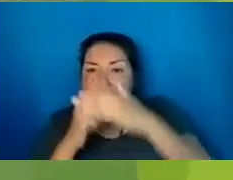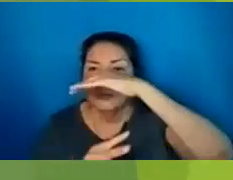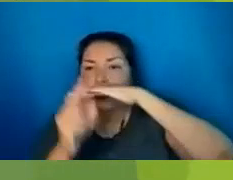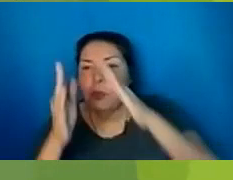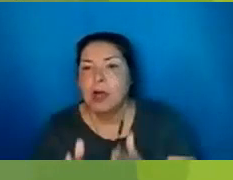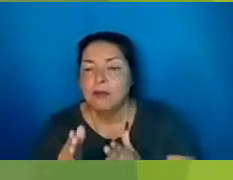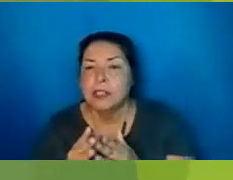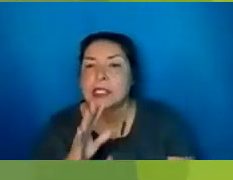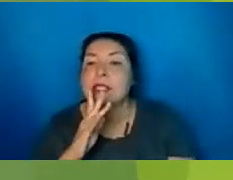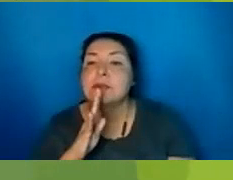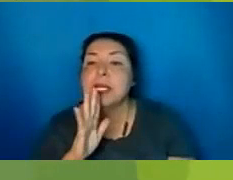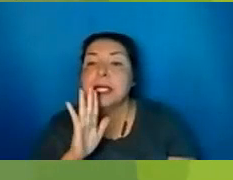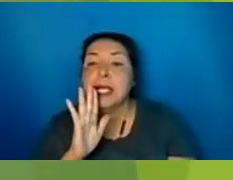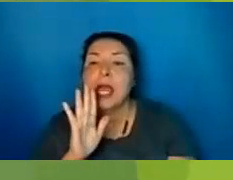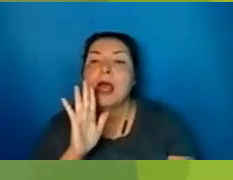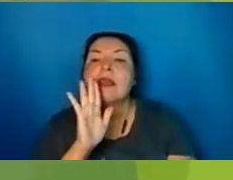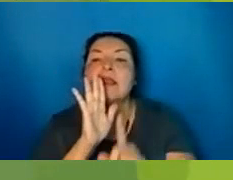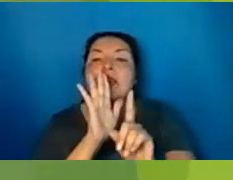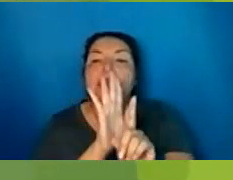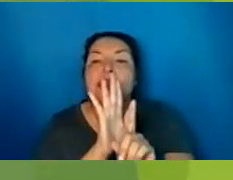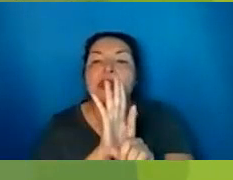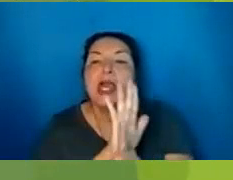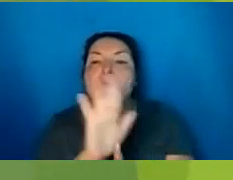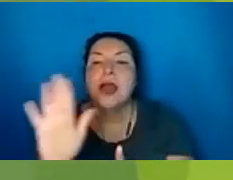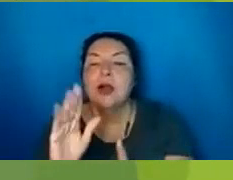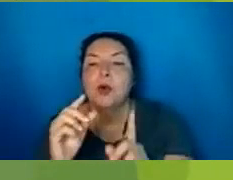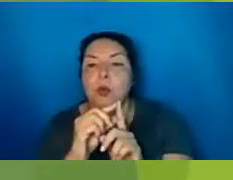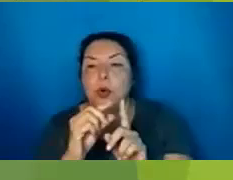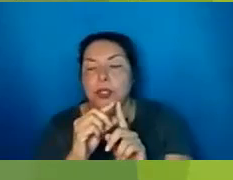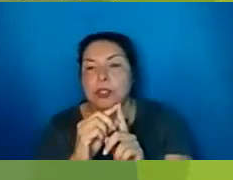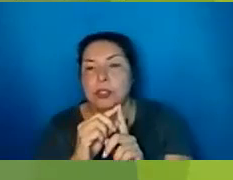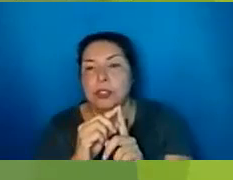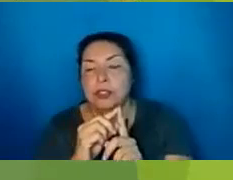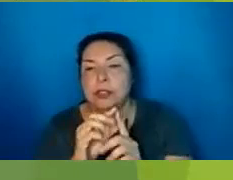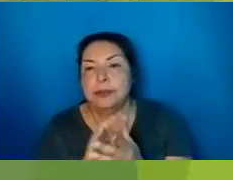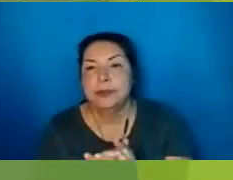prophets who are speaking their own word. What in essence they have,